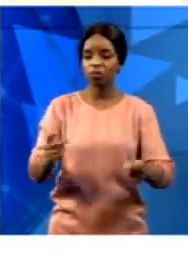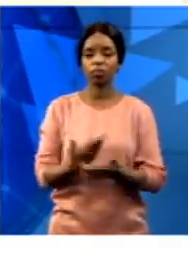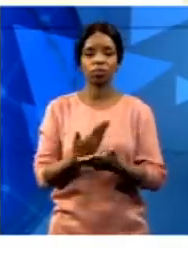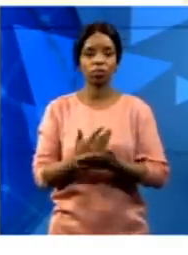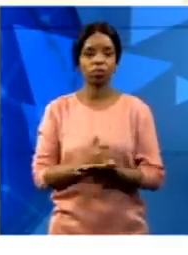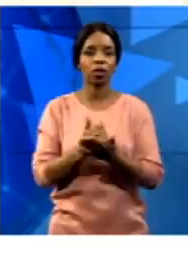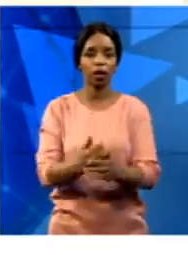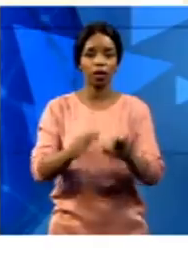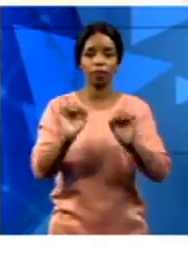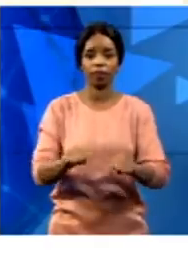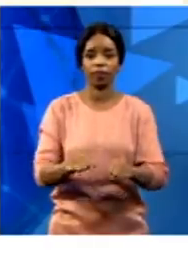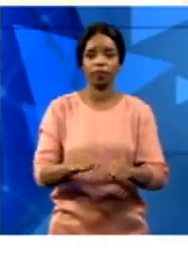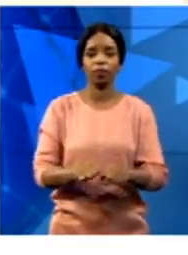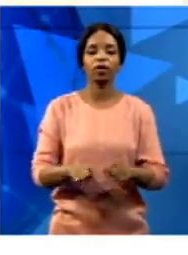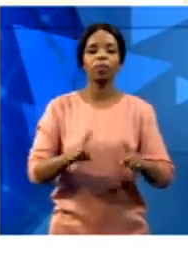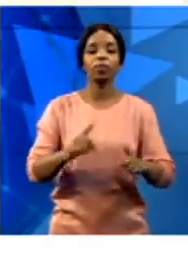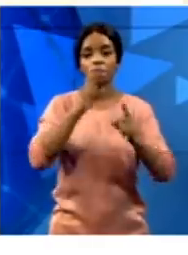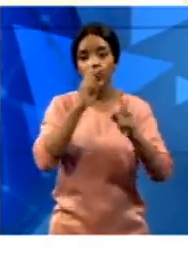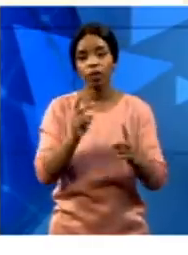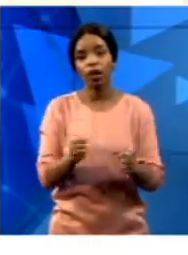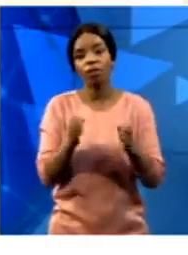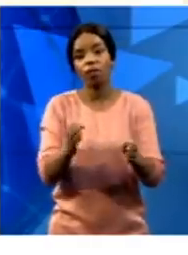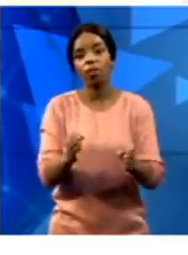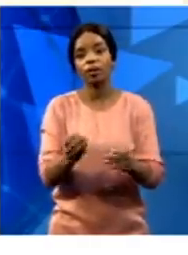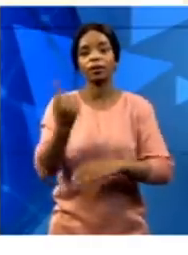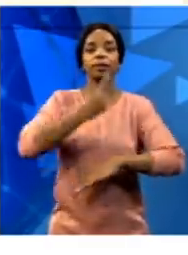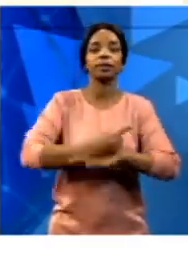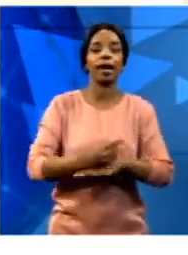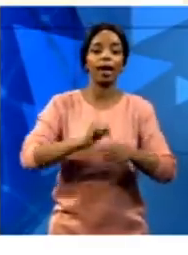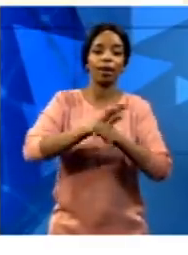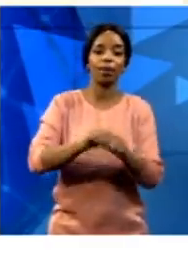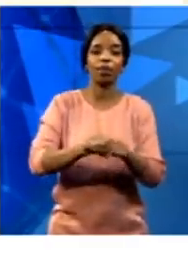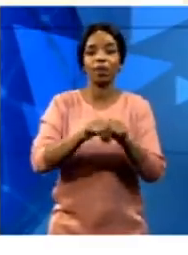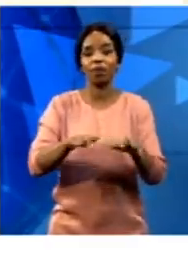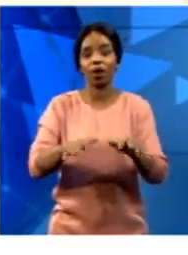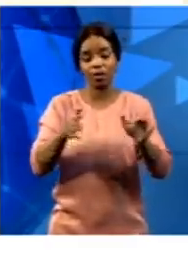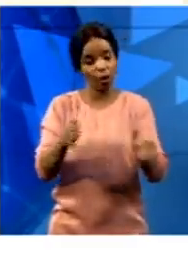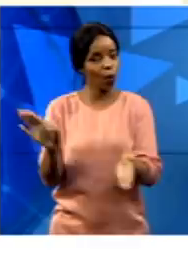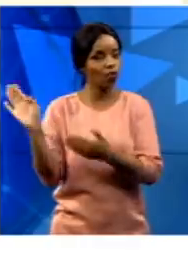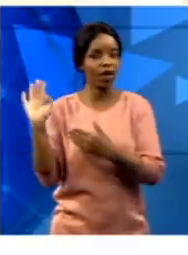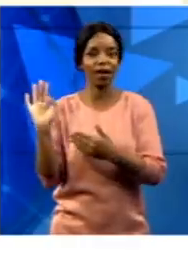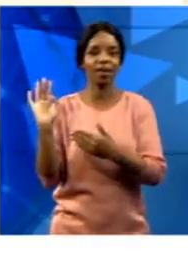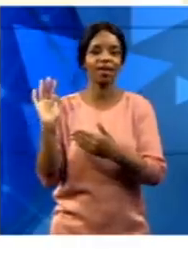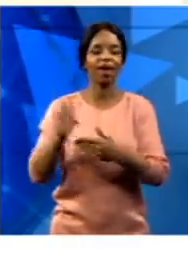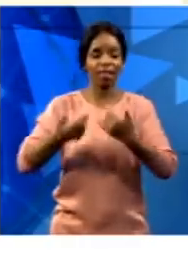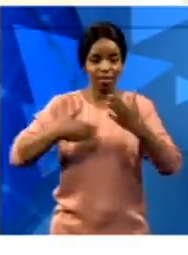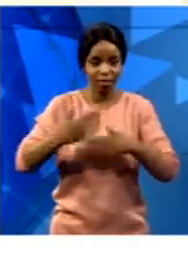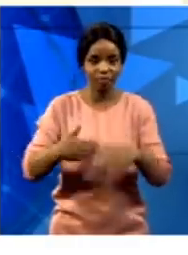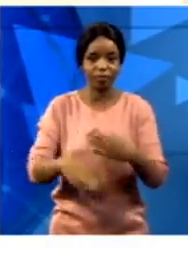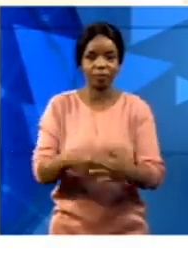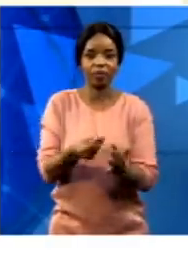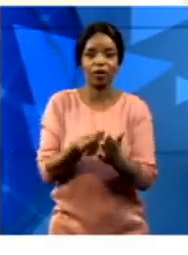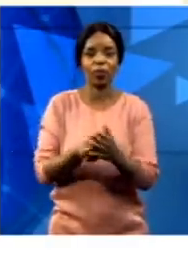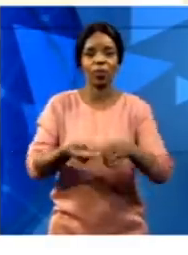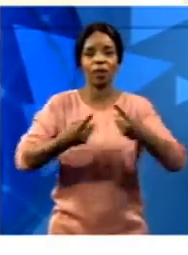looking forward to the day when we recover from the crisis and we get our economy going again and hopefully